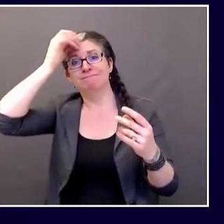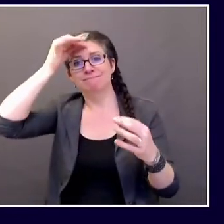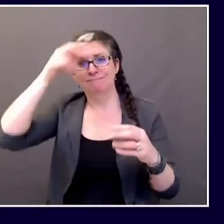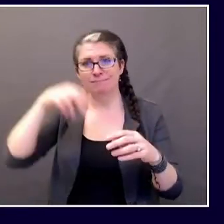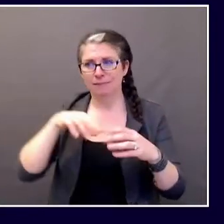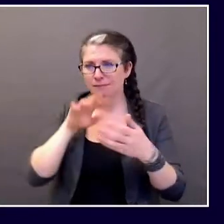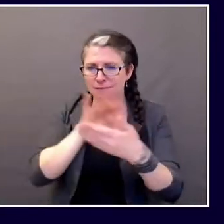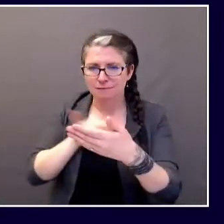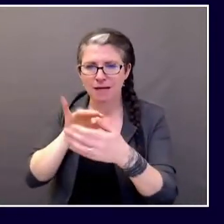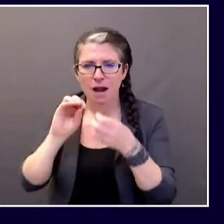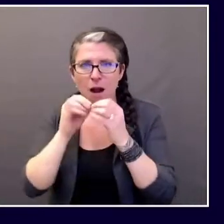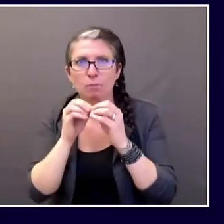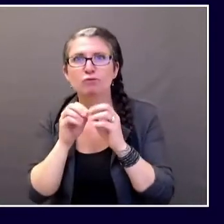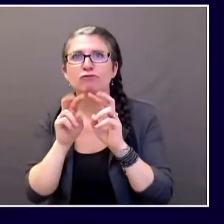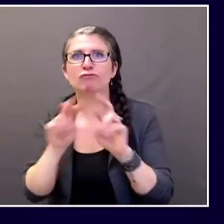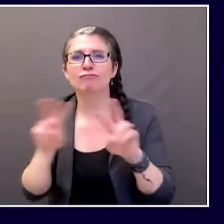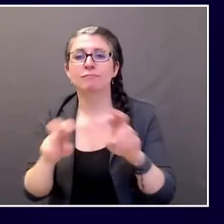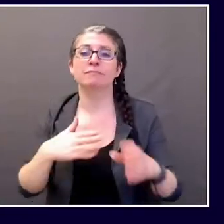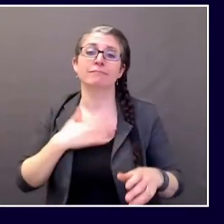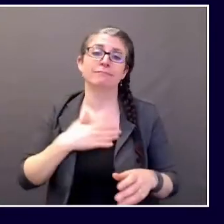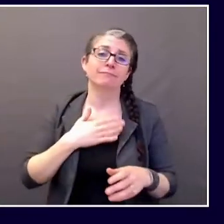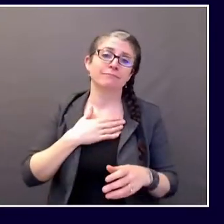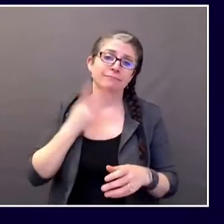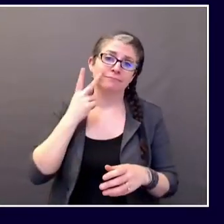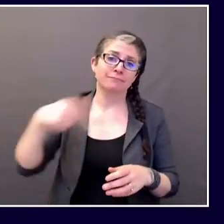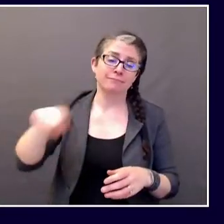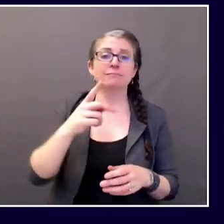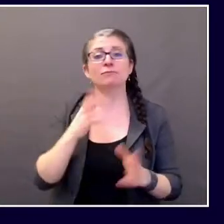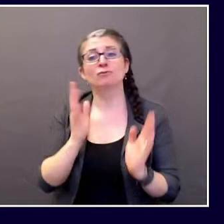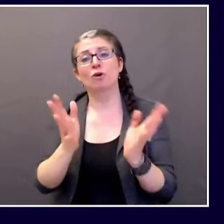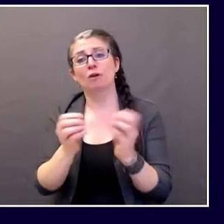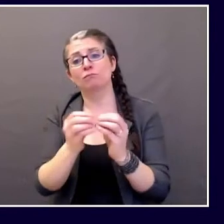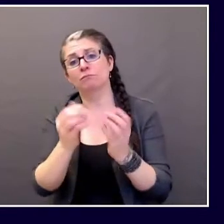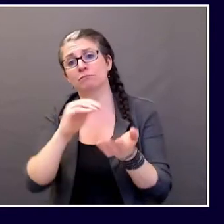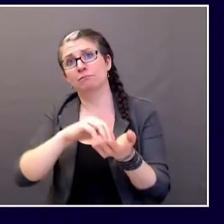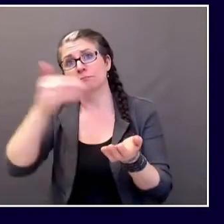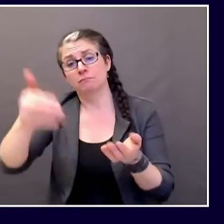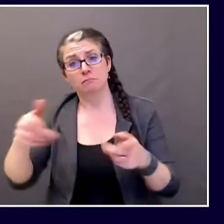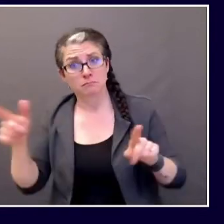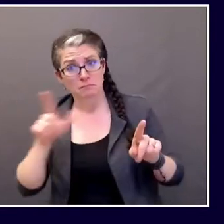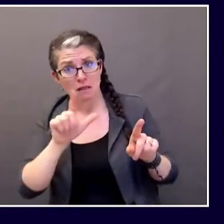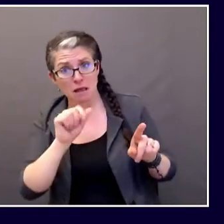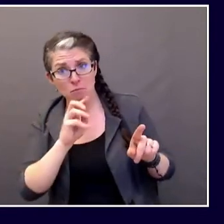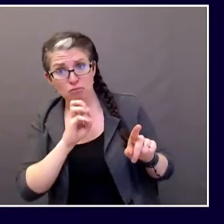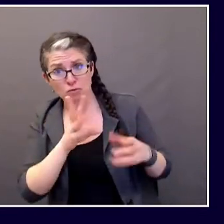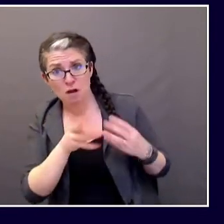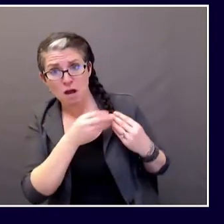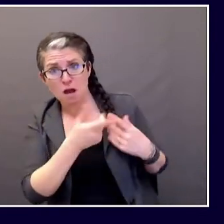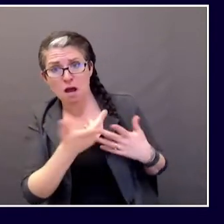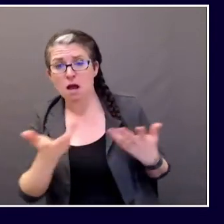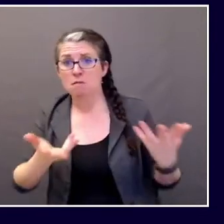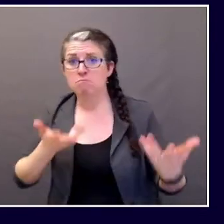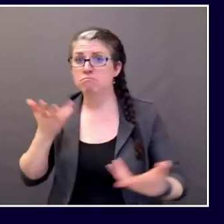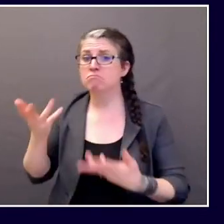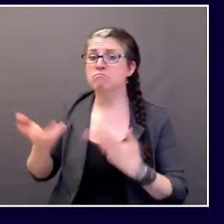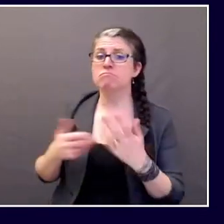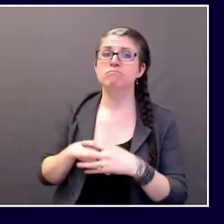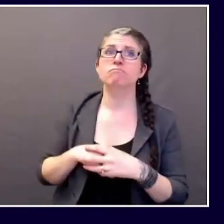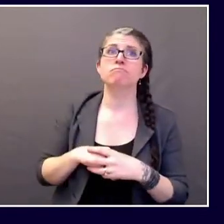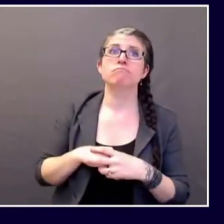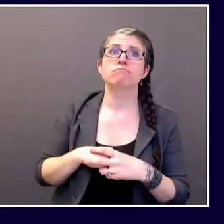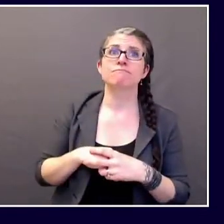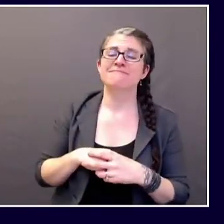soon in the near future. Commissioner Lambrou, before we adjourn for the afternoon, anything on your end? Just a reminder that